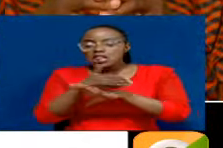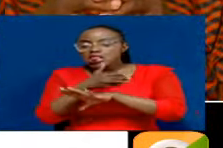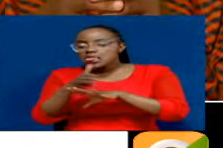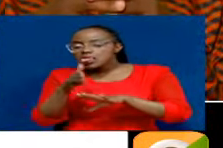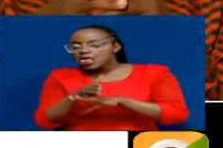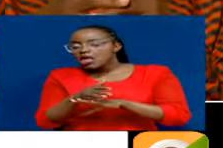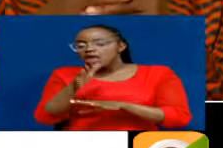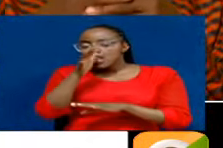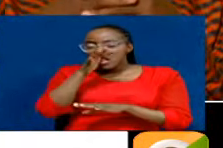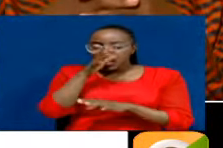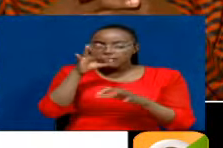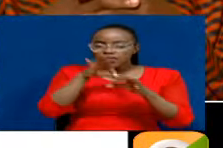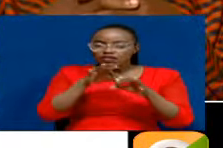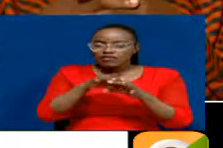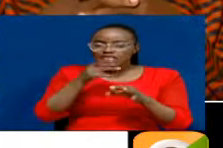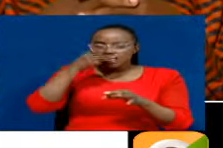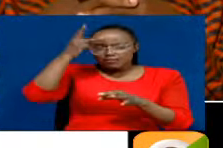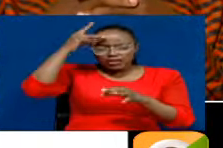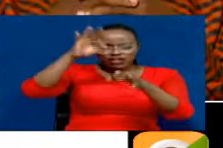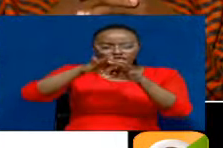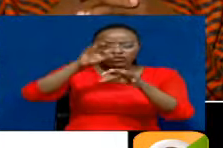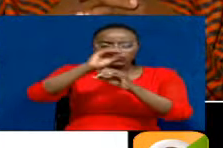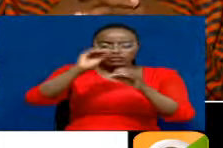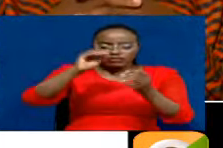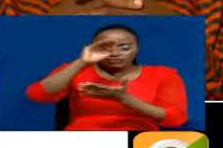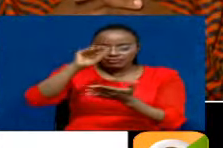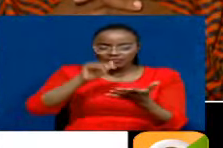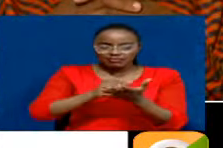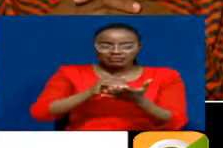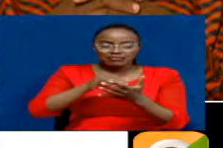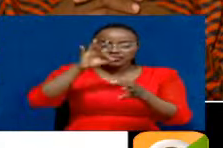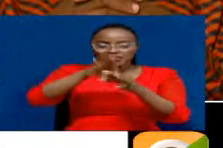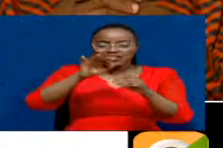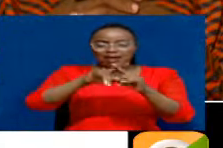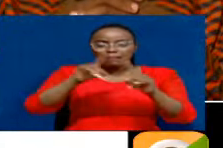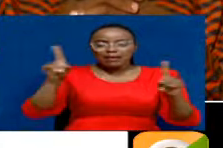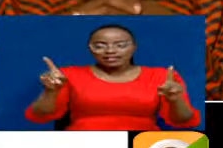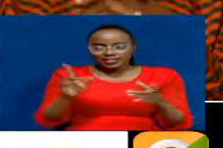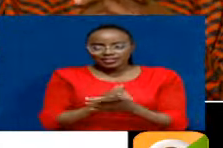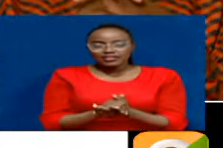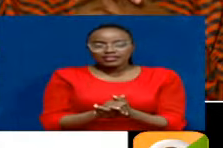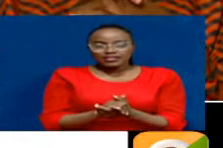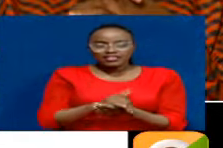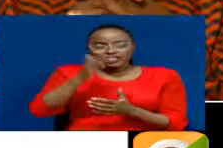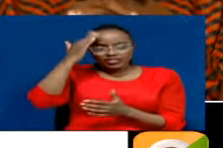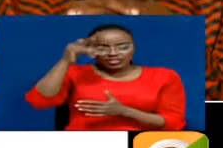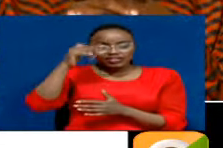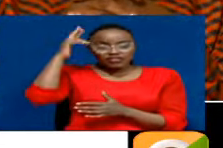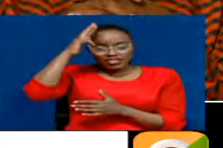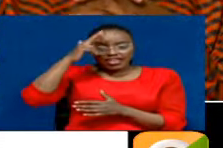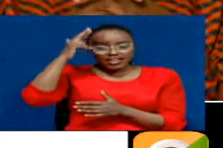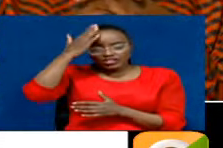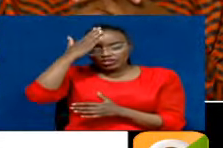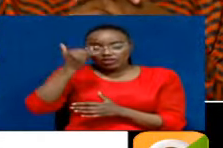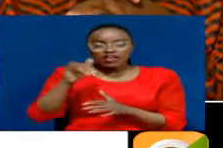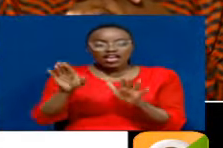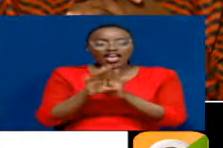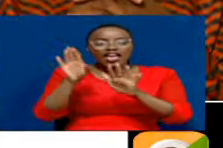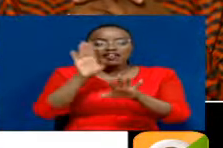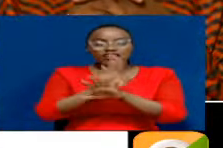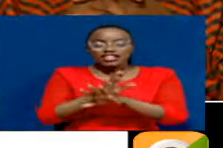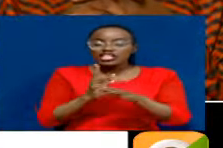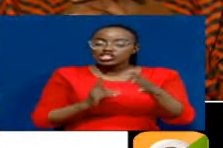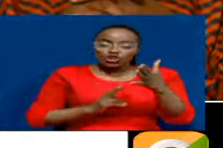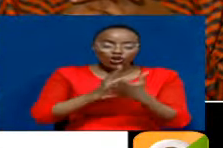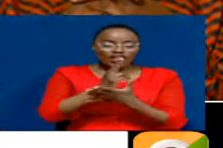I know even their parents did not vote for them in their polling centers. But you know, because it's that season whereby everything is